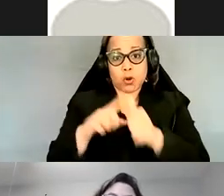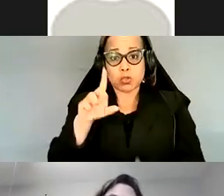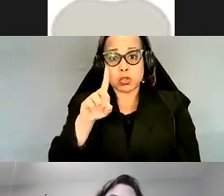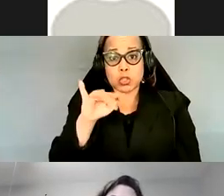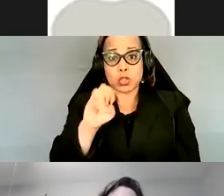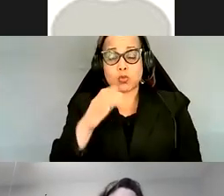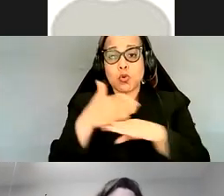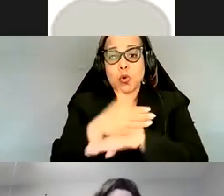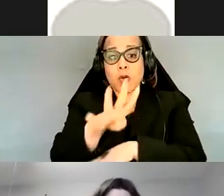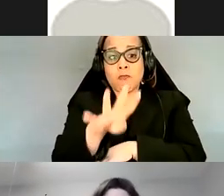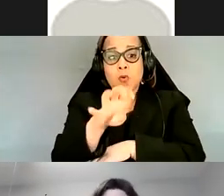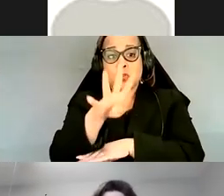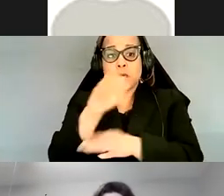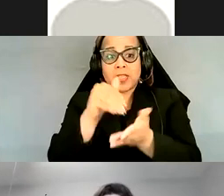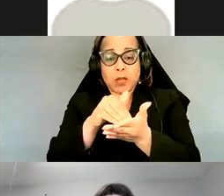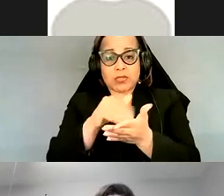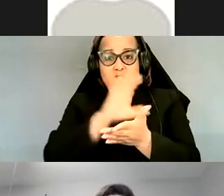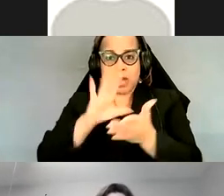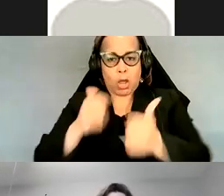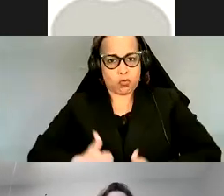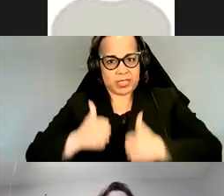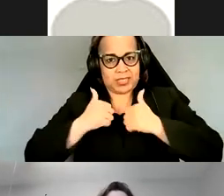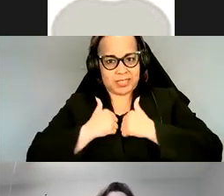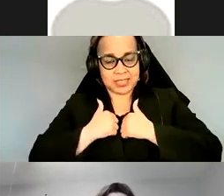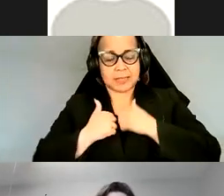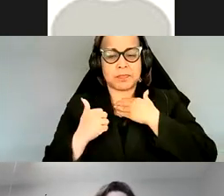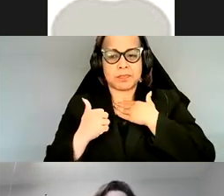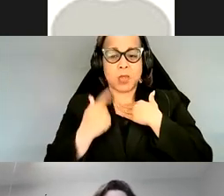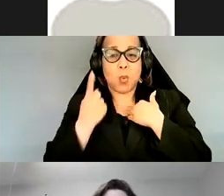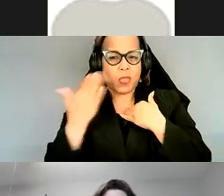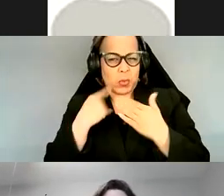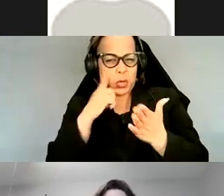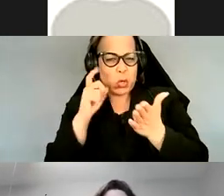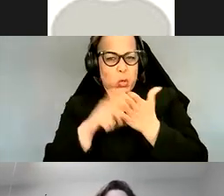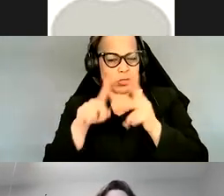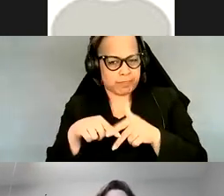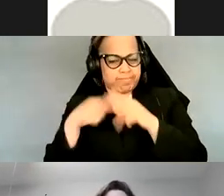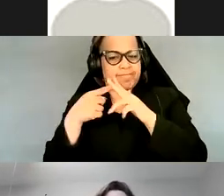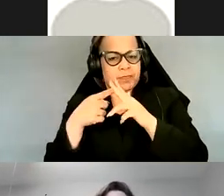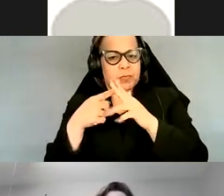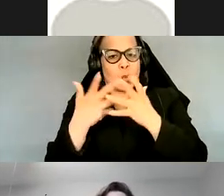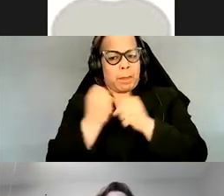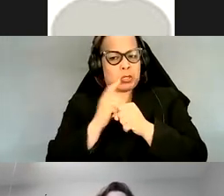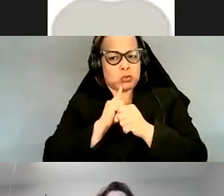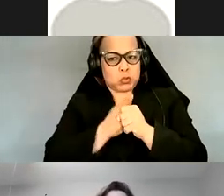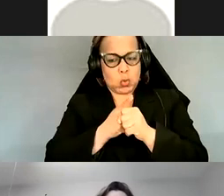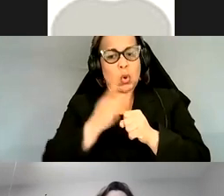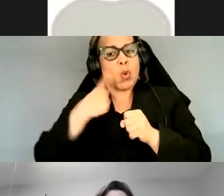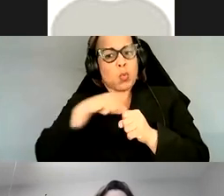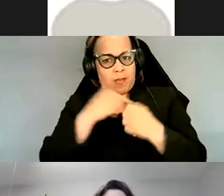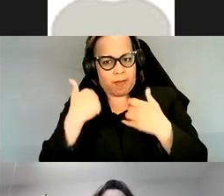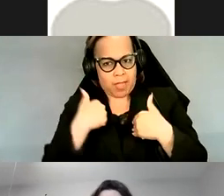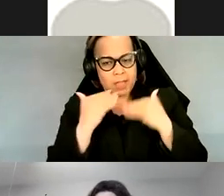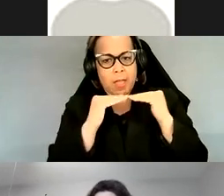over 440,000 Chicago residents. And one of the things that we noticed early on was that we wanted to make sure that we had an